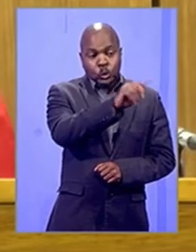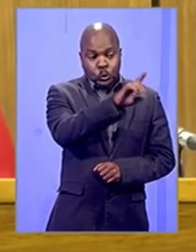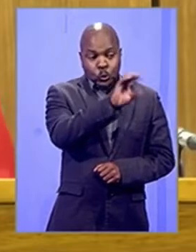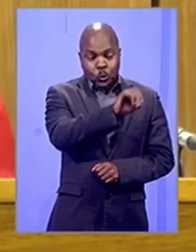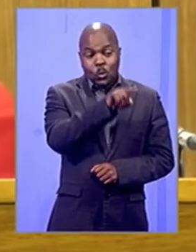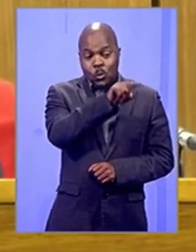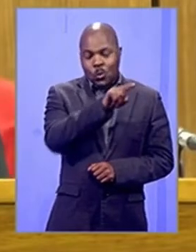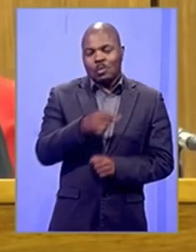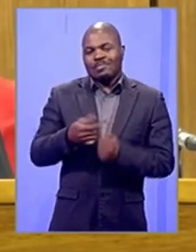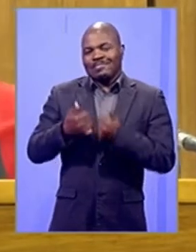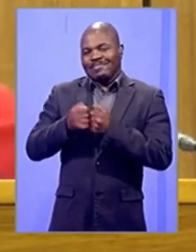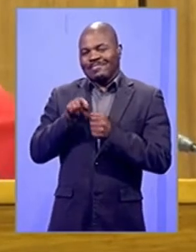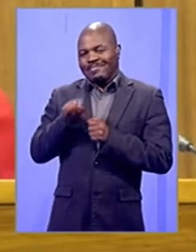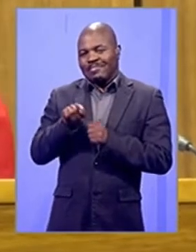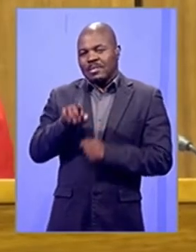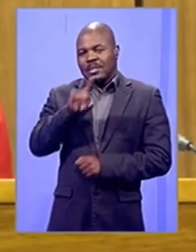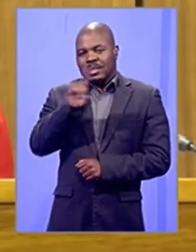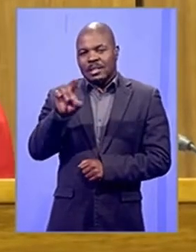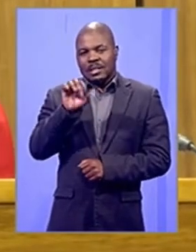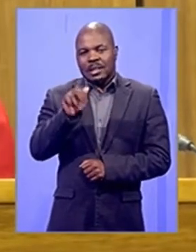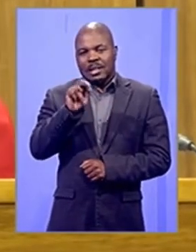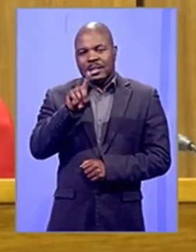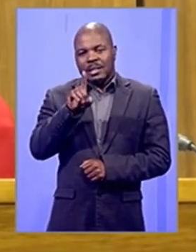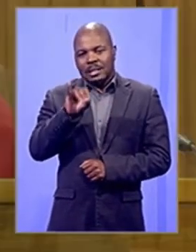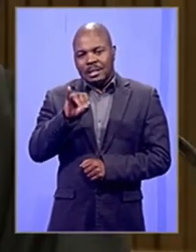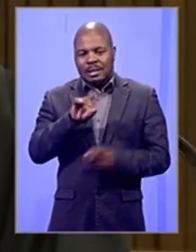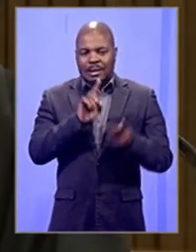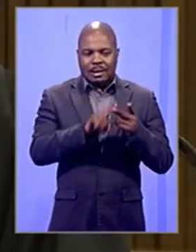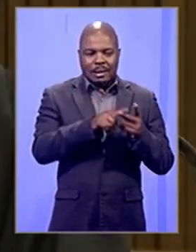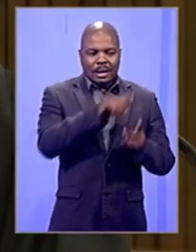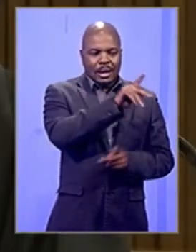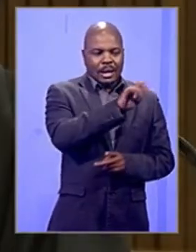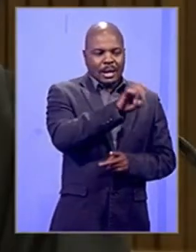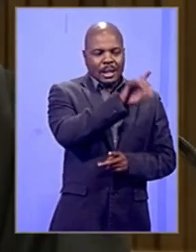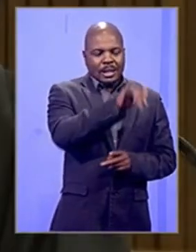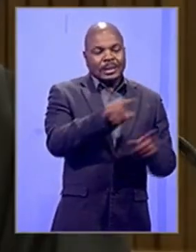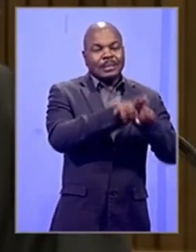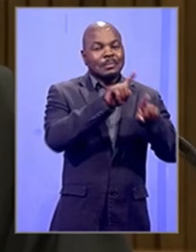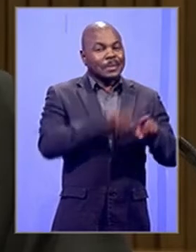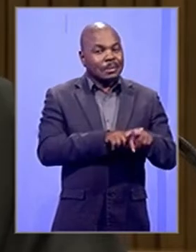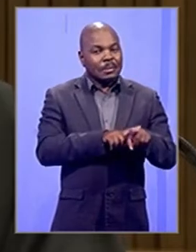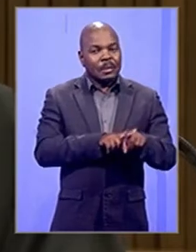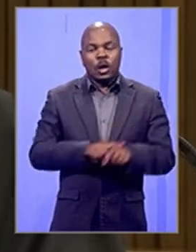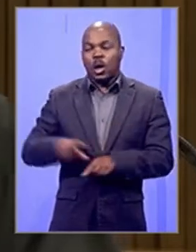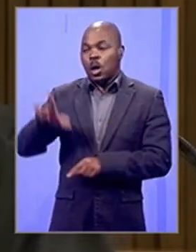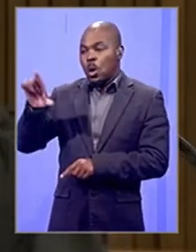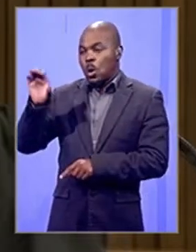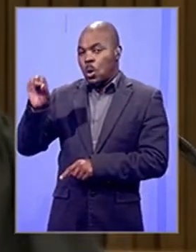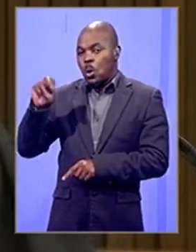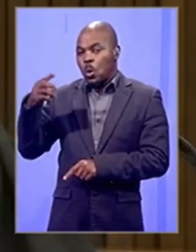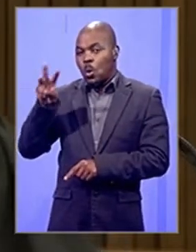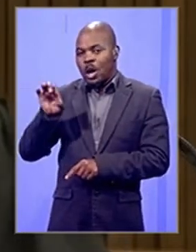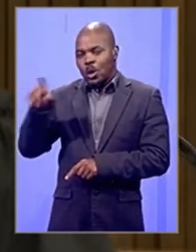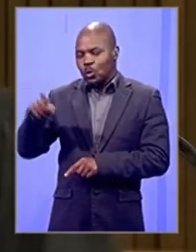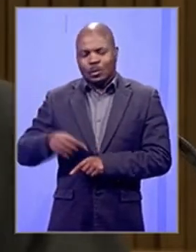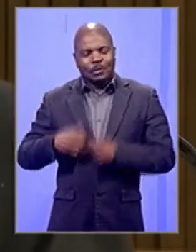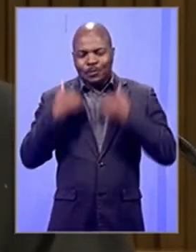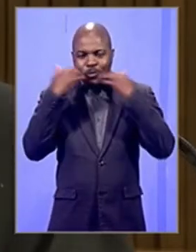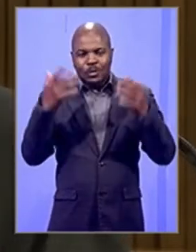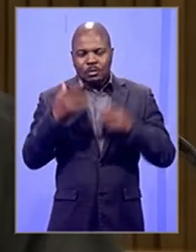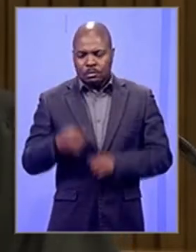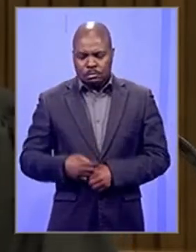time, and Longo was not happy with that. I know nothing about that. I don't know about